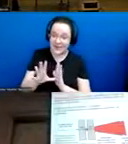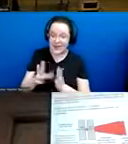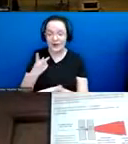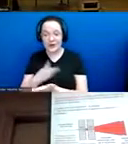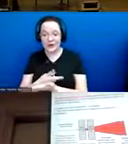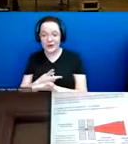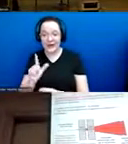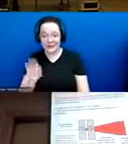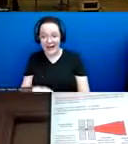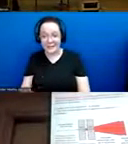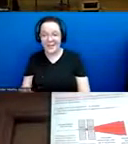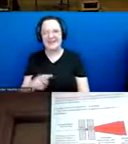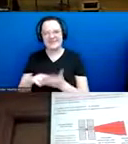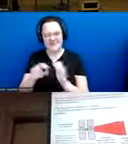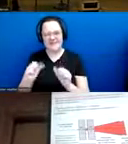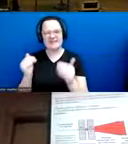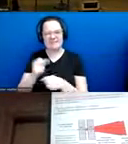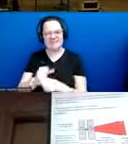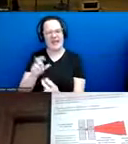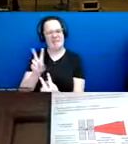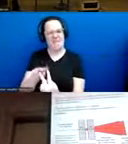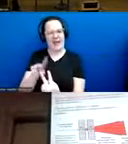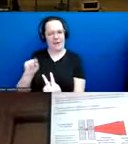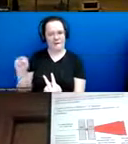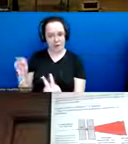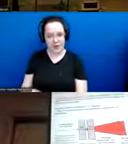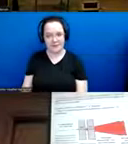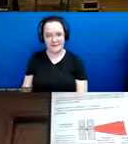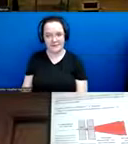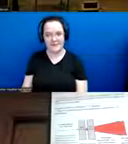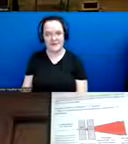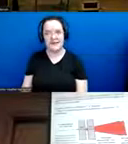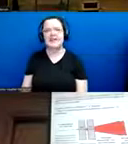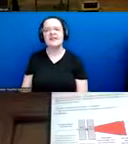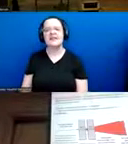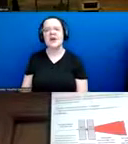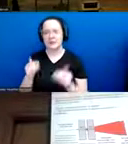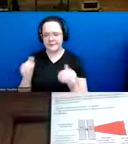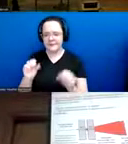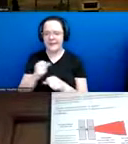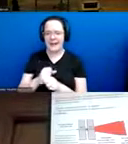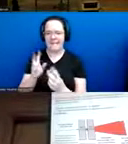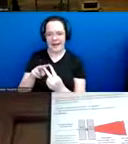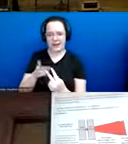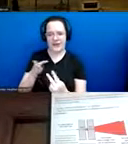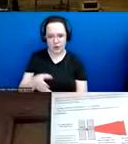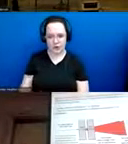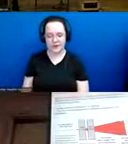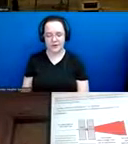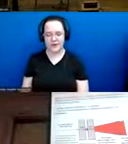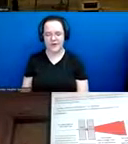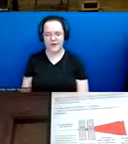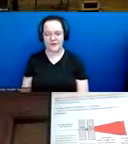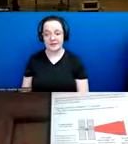of photons, right? On the basis of one high energy blue photon here, you can produce pairs here, right? And if you actually do